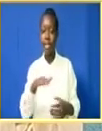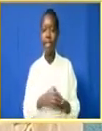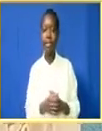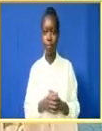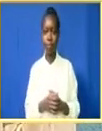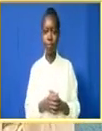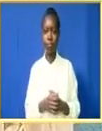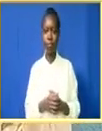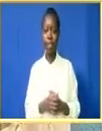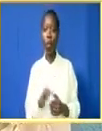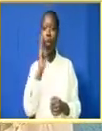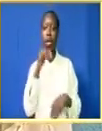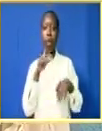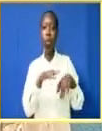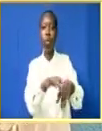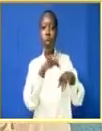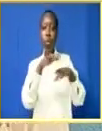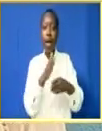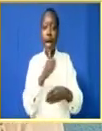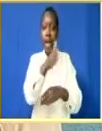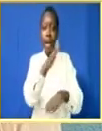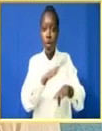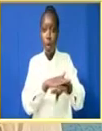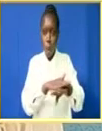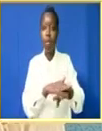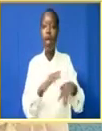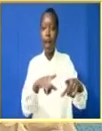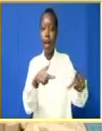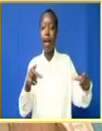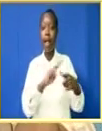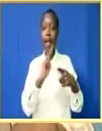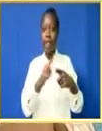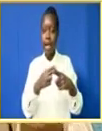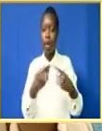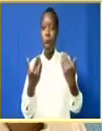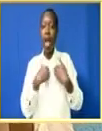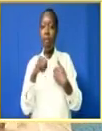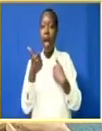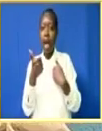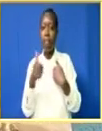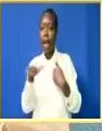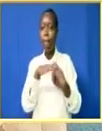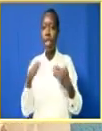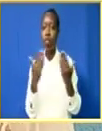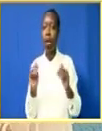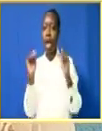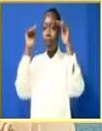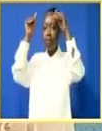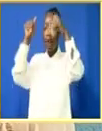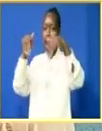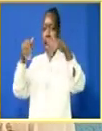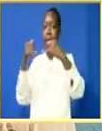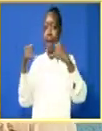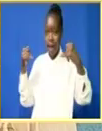the ground. Okay. Then we have hanging lines. The hanging lines. Yeah, where we hang our clothes and water goes down. And then we